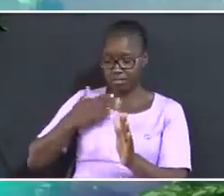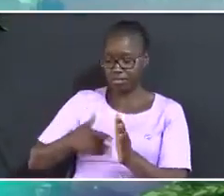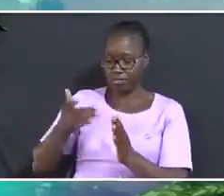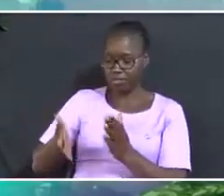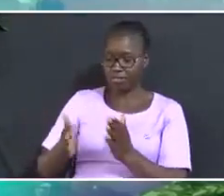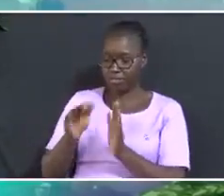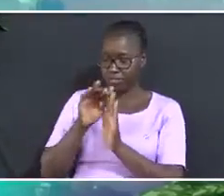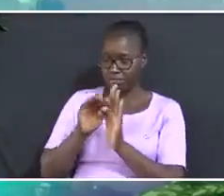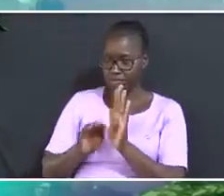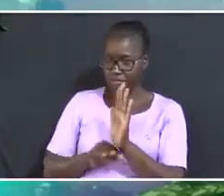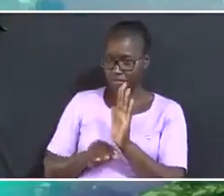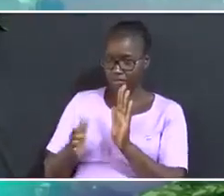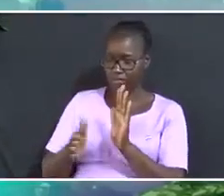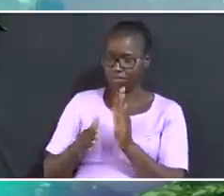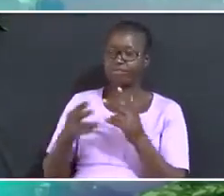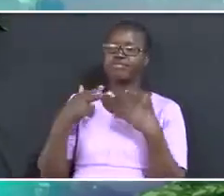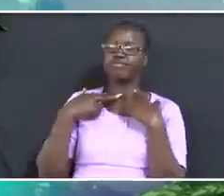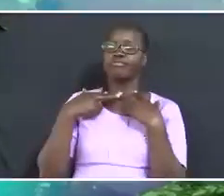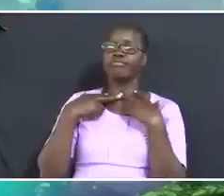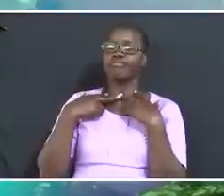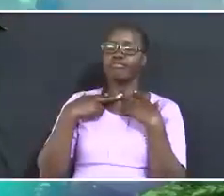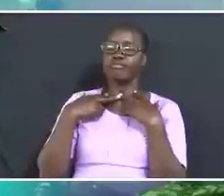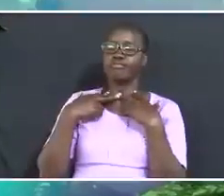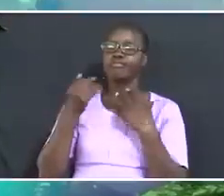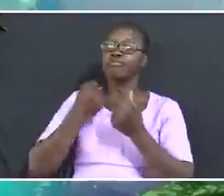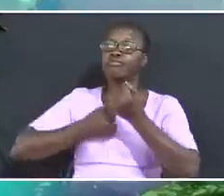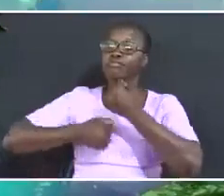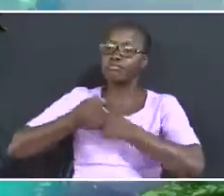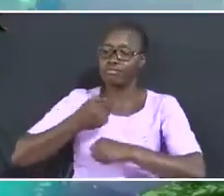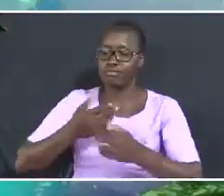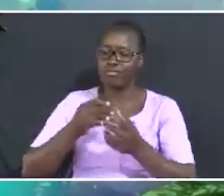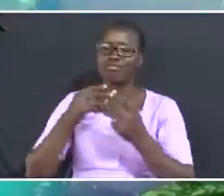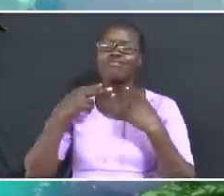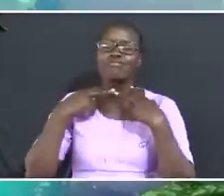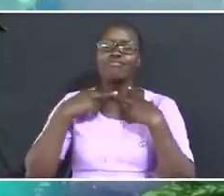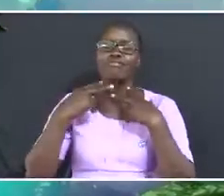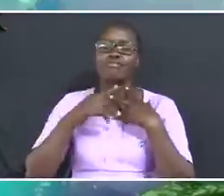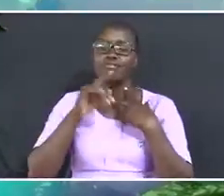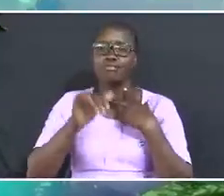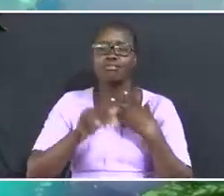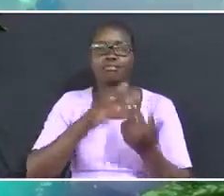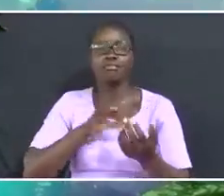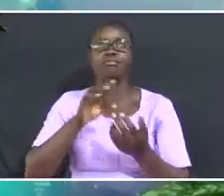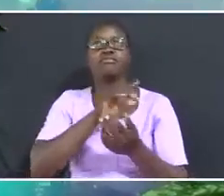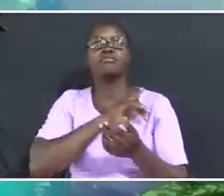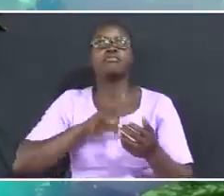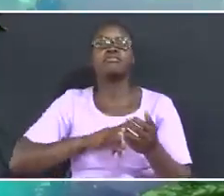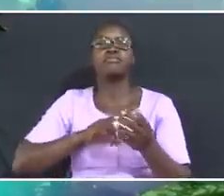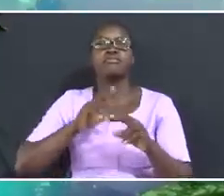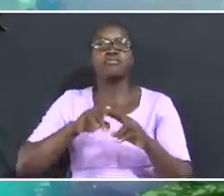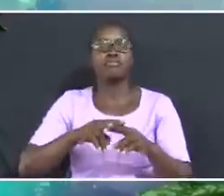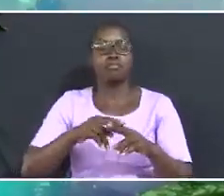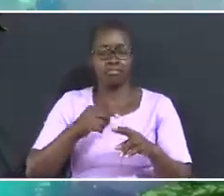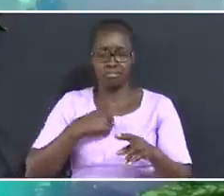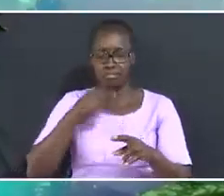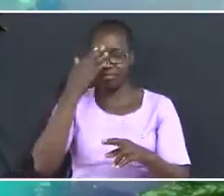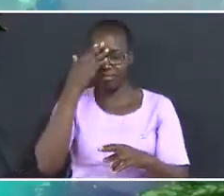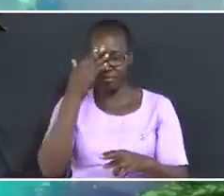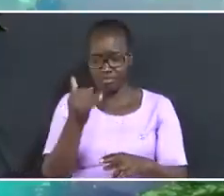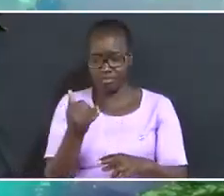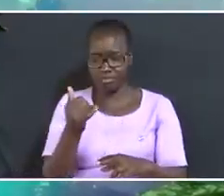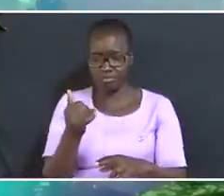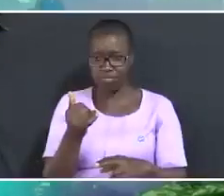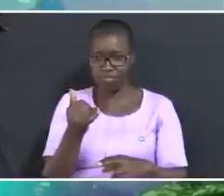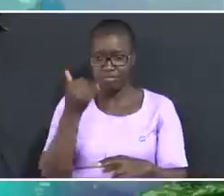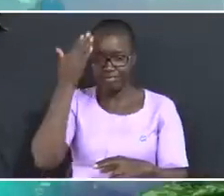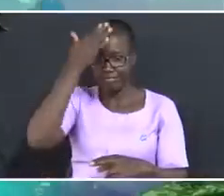this problem of slavery and captivity. So the Spirit of the Lord is upon me because he has